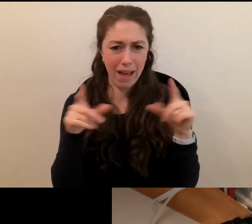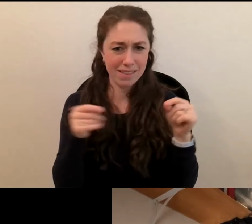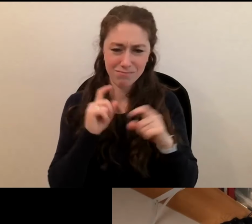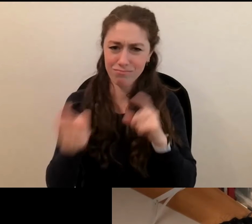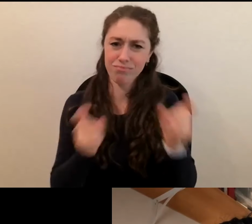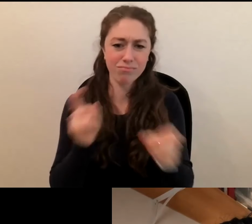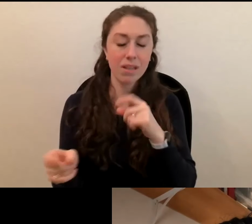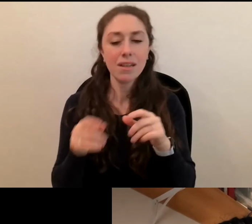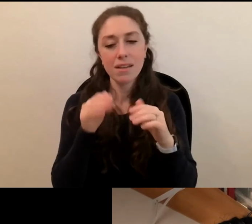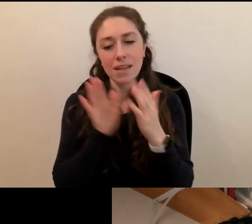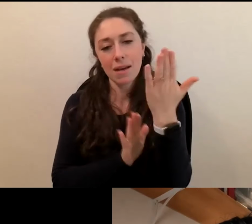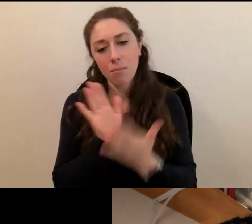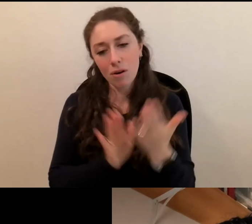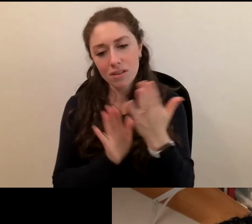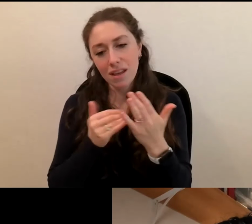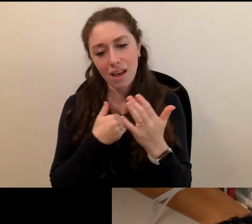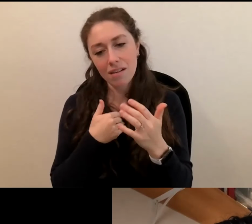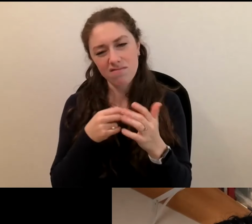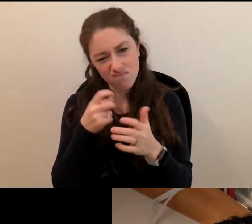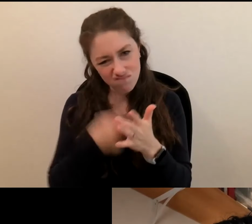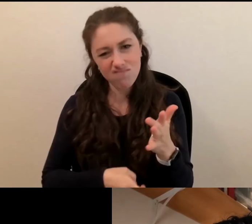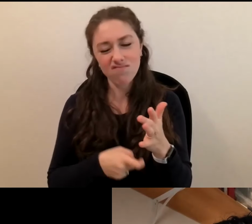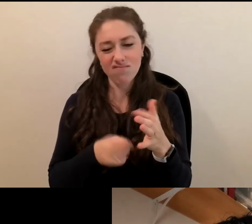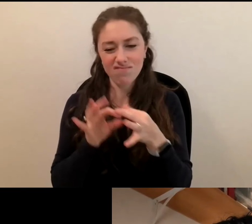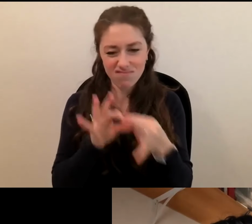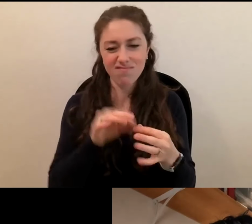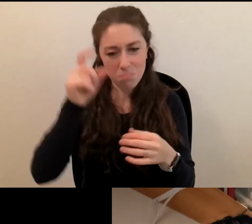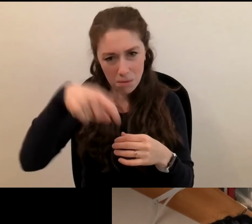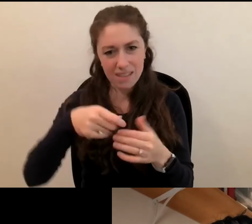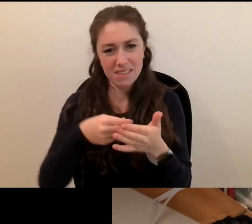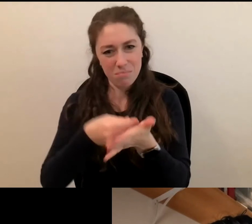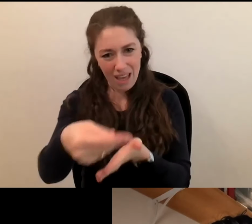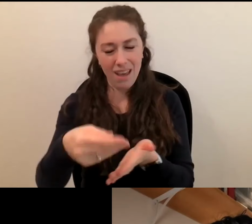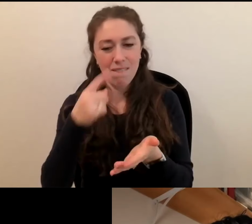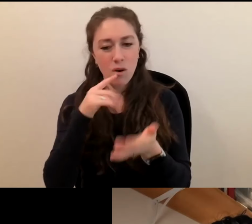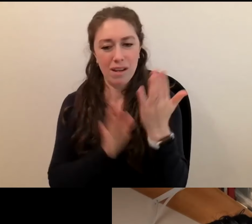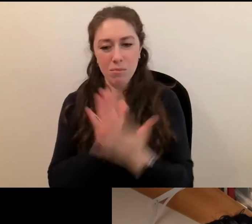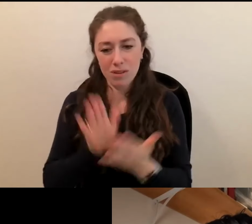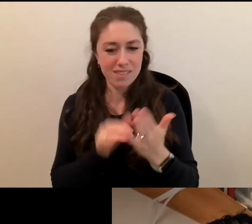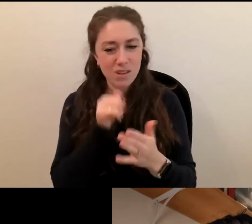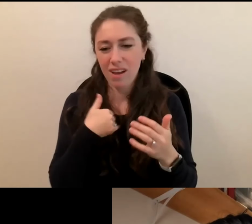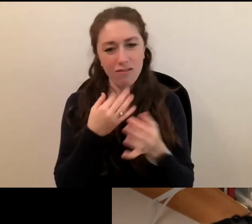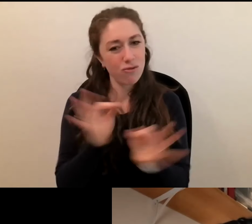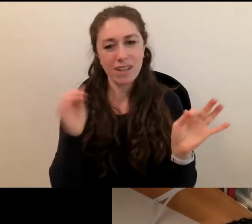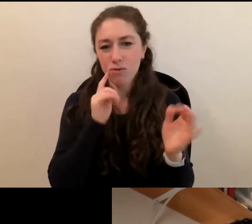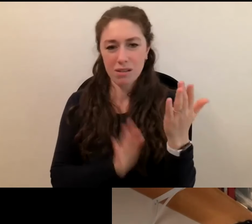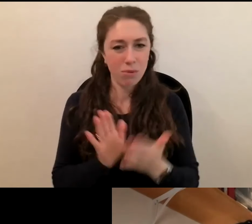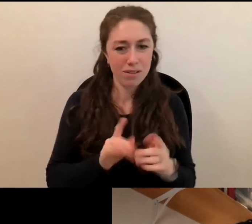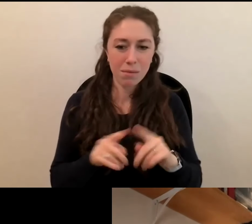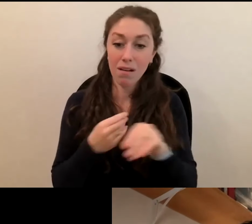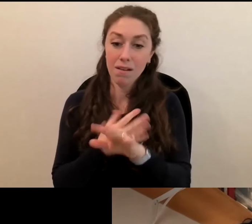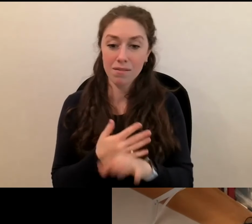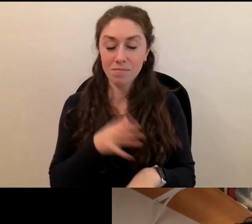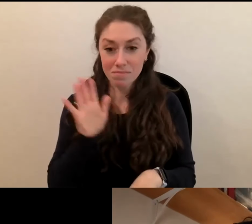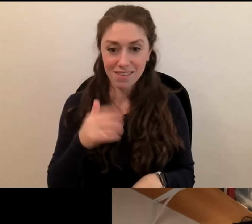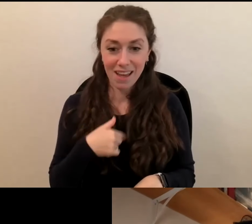person does have, you know, hard costs associated. So unfortunately, I don't have complimentary passes for that. I'm going to drop a